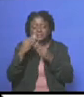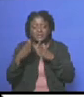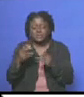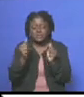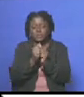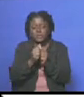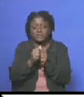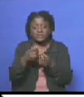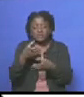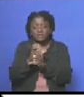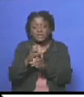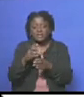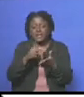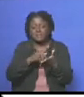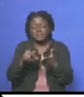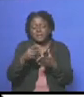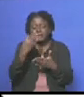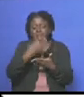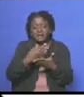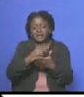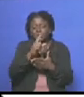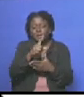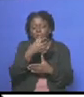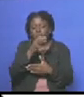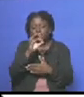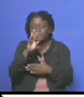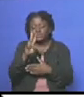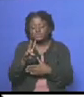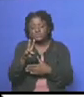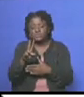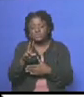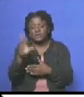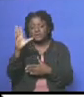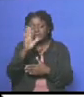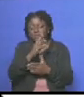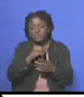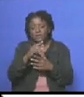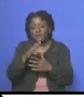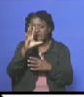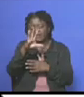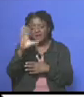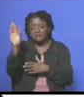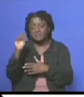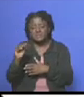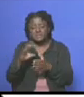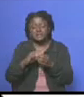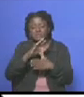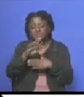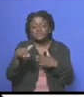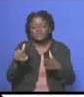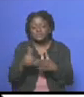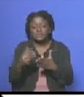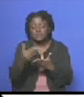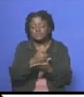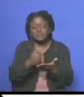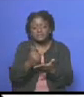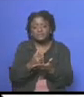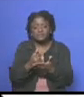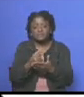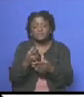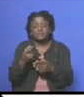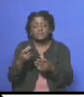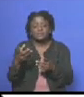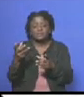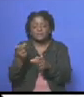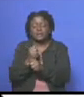fine equivalent to 1.25% of the total revenue from the Prime, Prime Extra, and Prime Sports for the